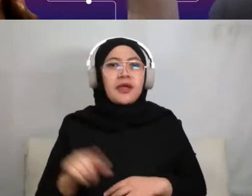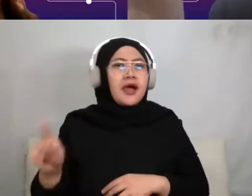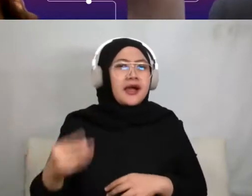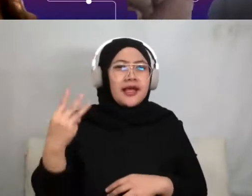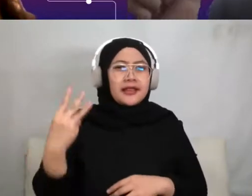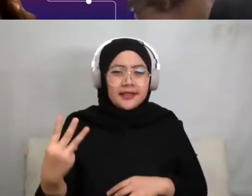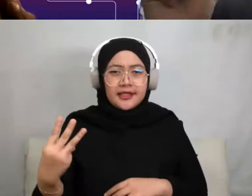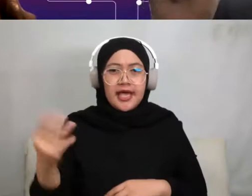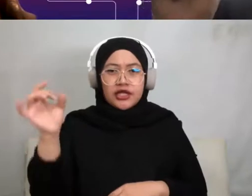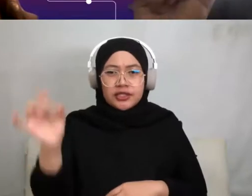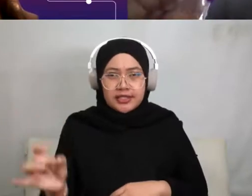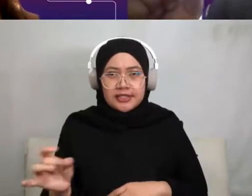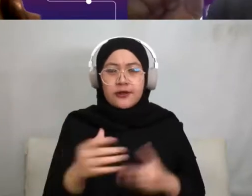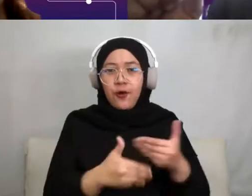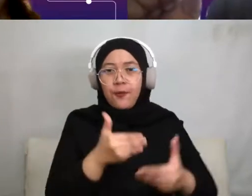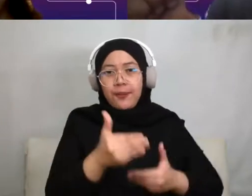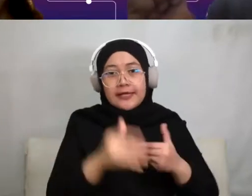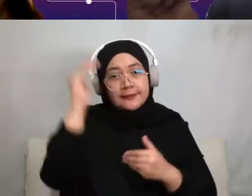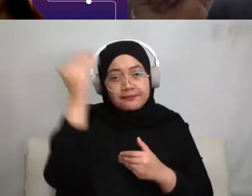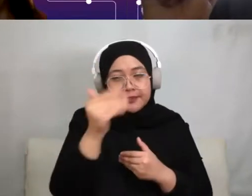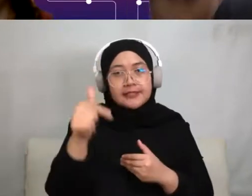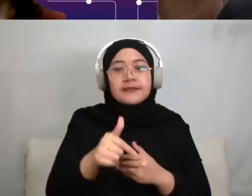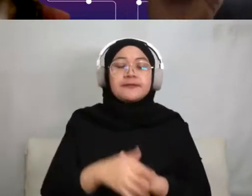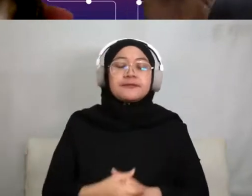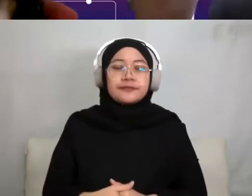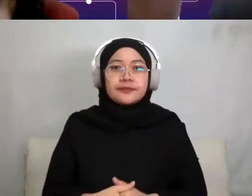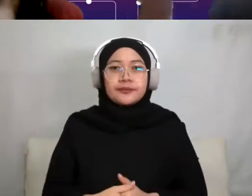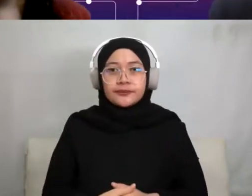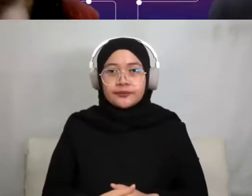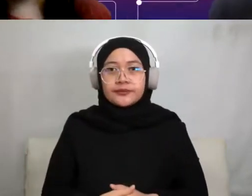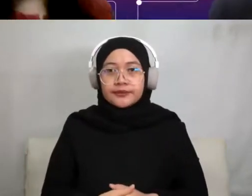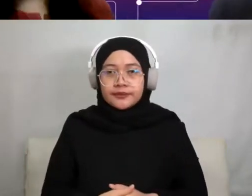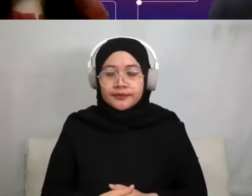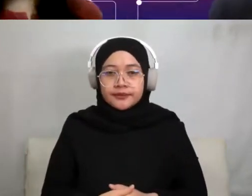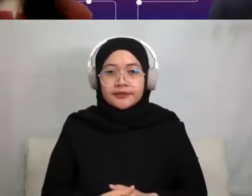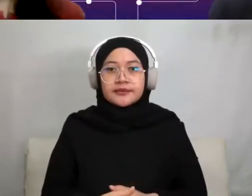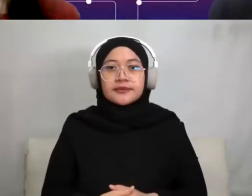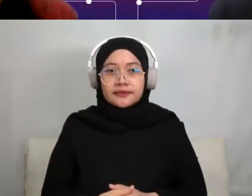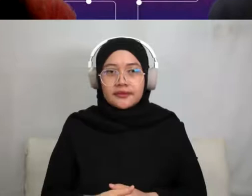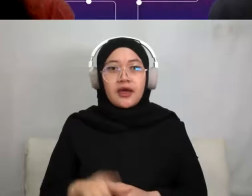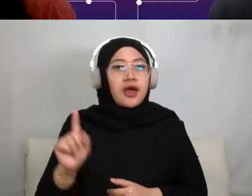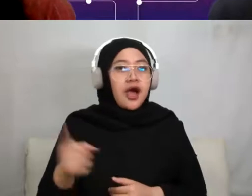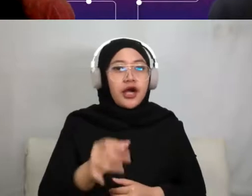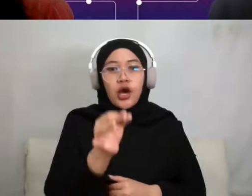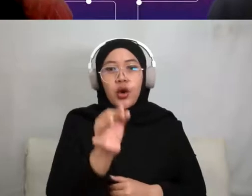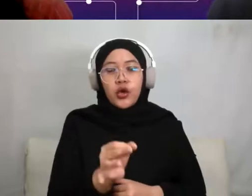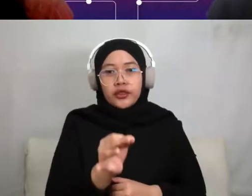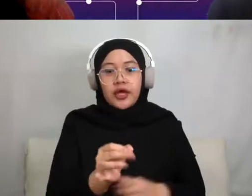public transport. One is city bus operation. The other is city to nearest town or nearest village or nearest